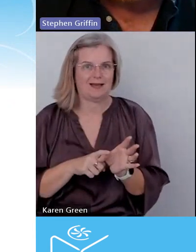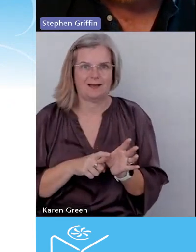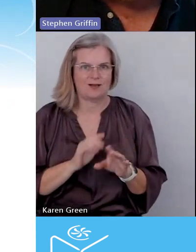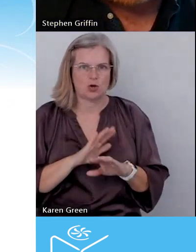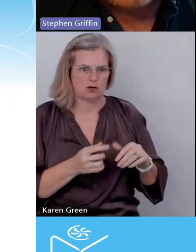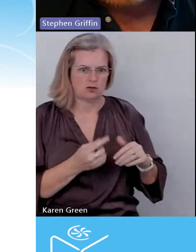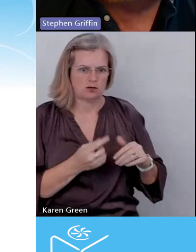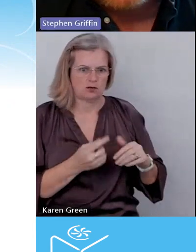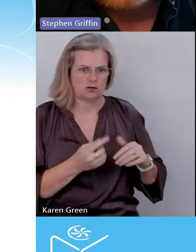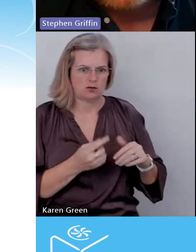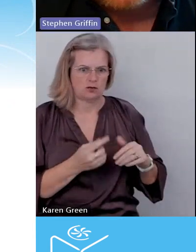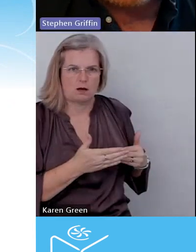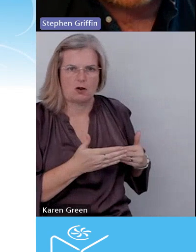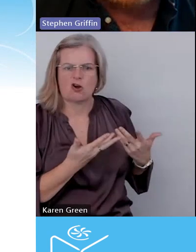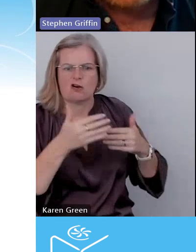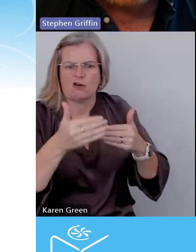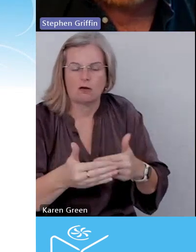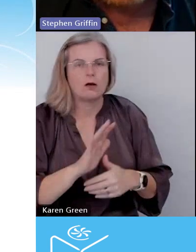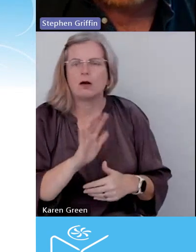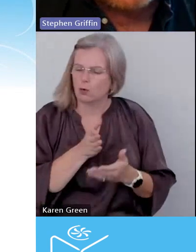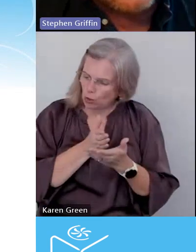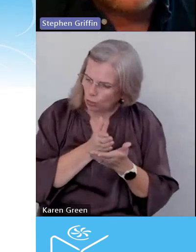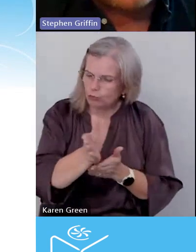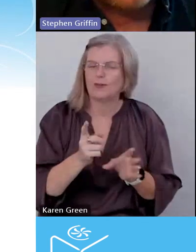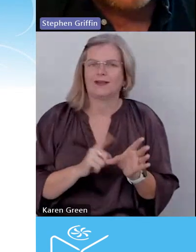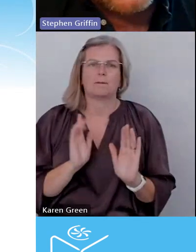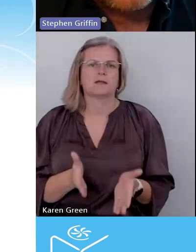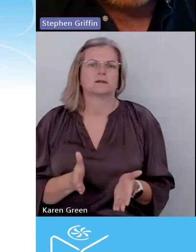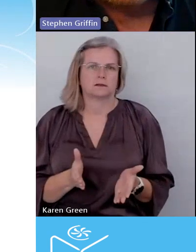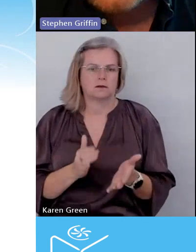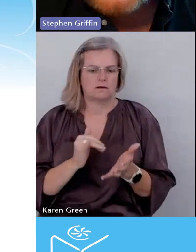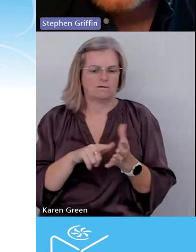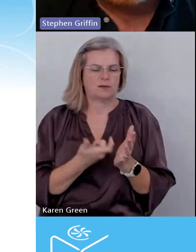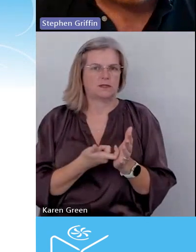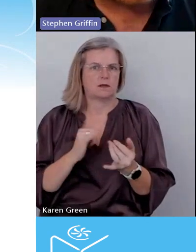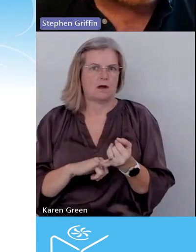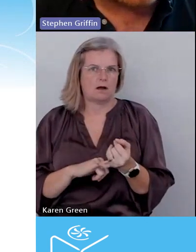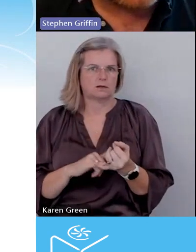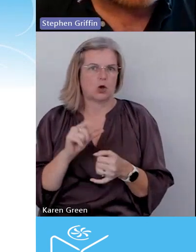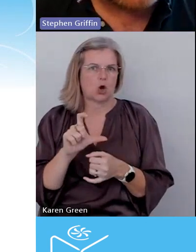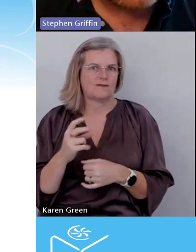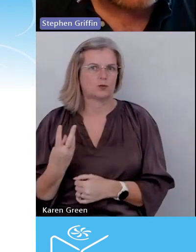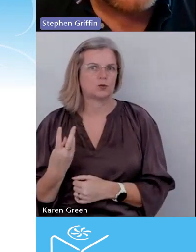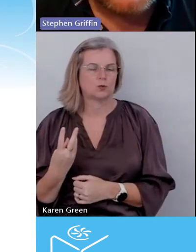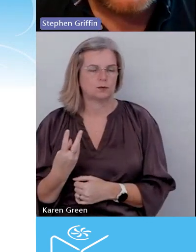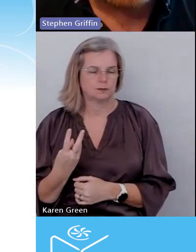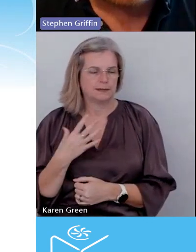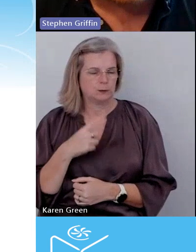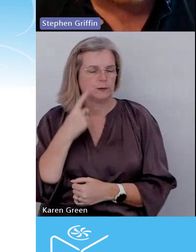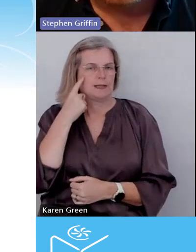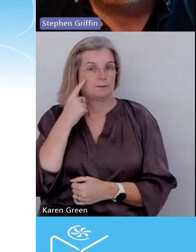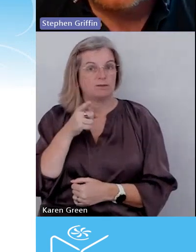pandemic and the ongoing problems that we face with SARS-CoV-2. Because what you can see quite clearly here is that in the